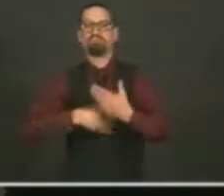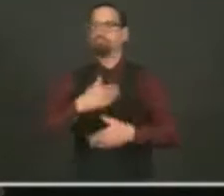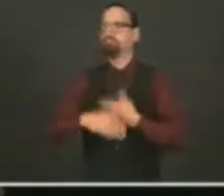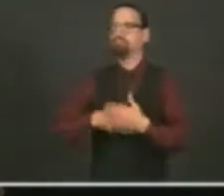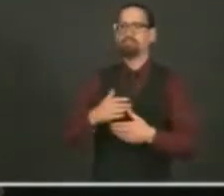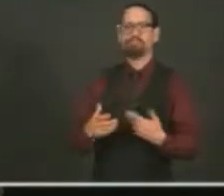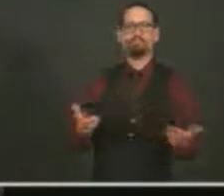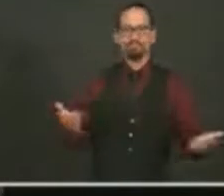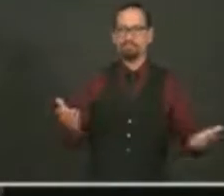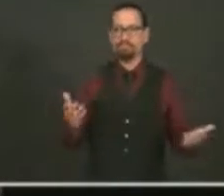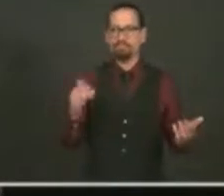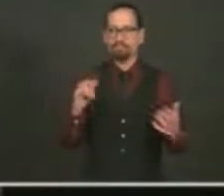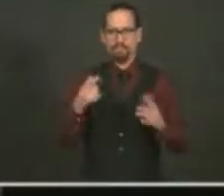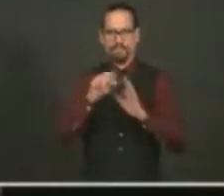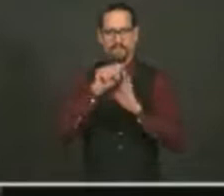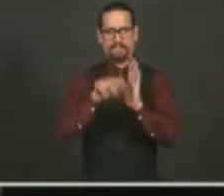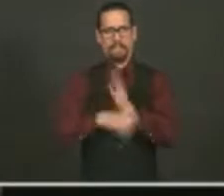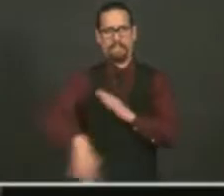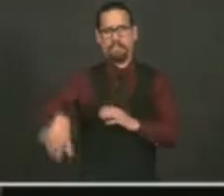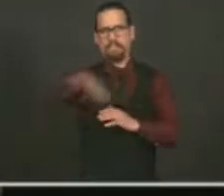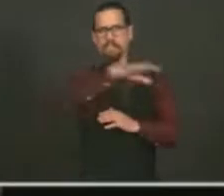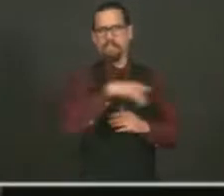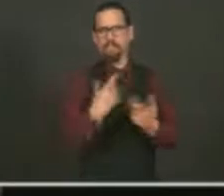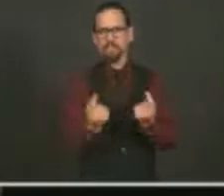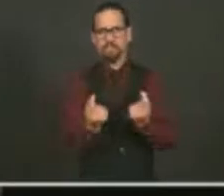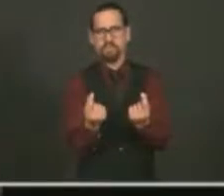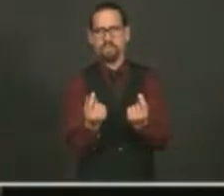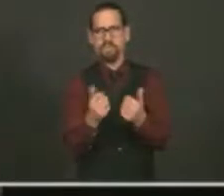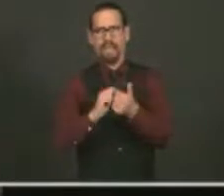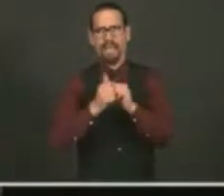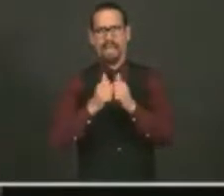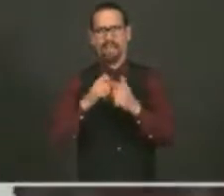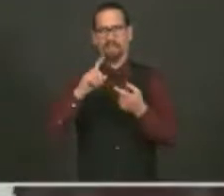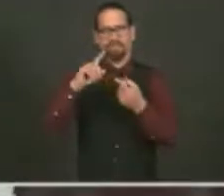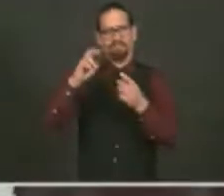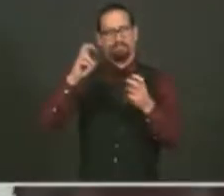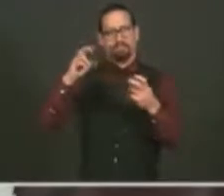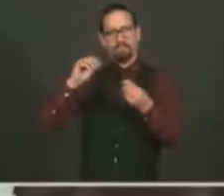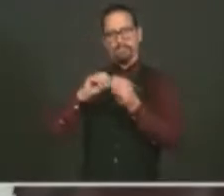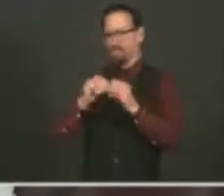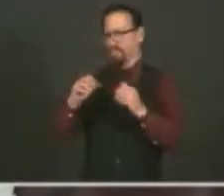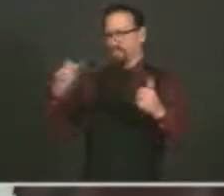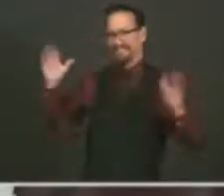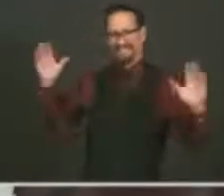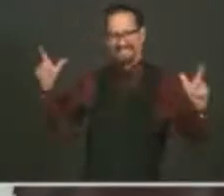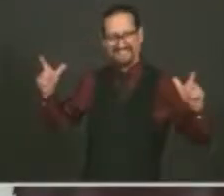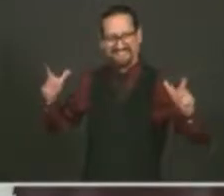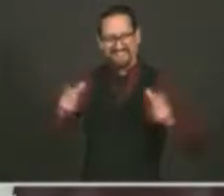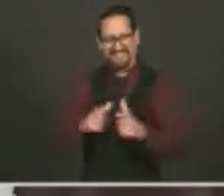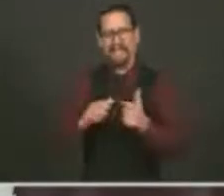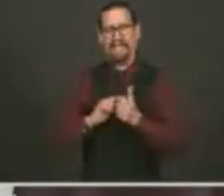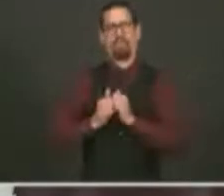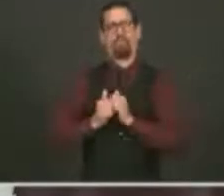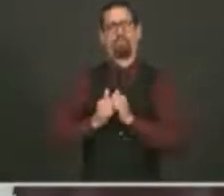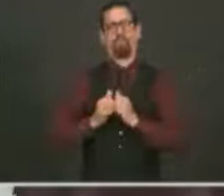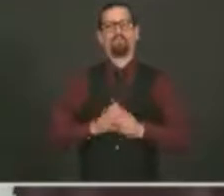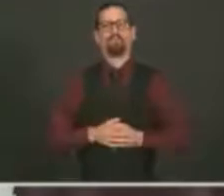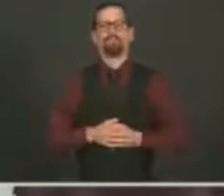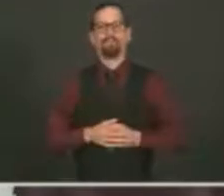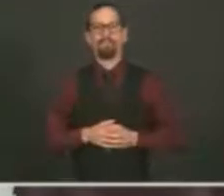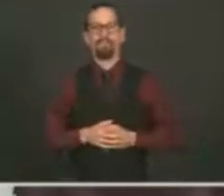at least try to narrow down that number? What we're doing to identify prevalence is